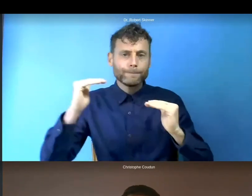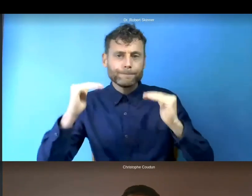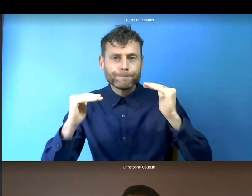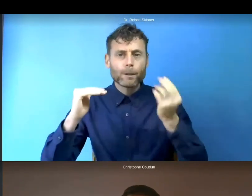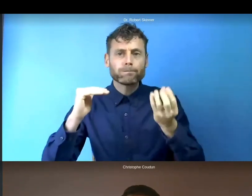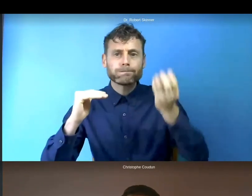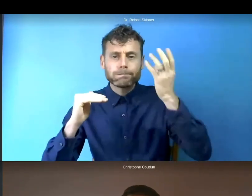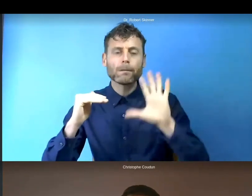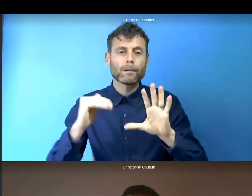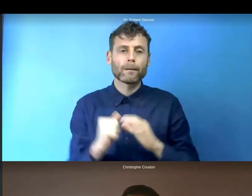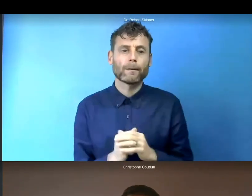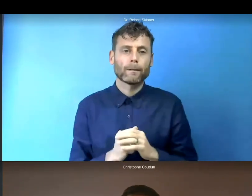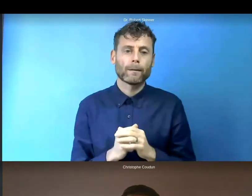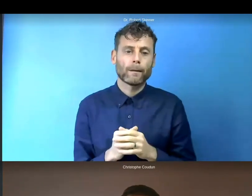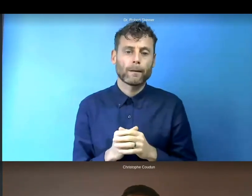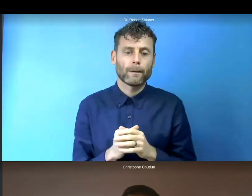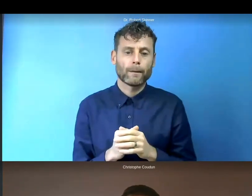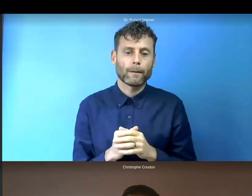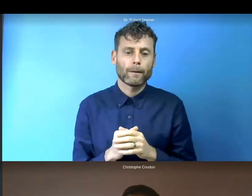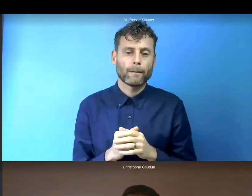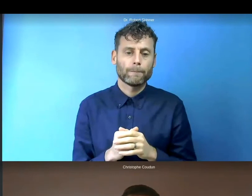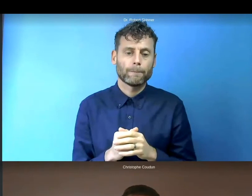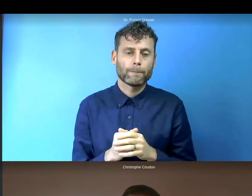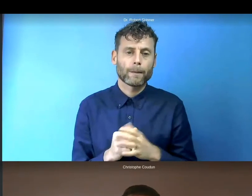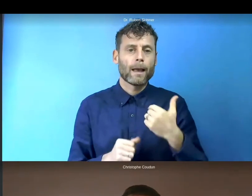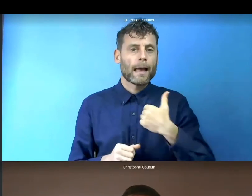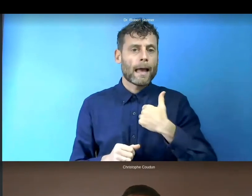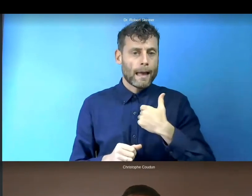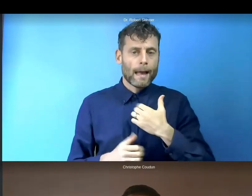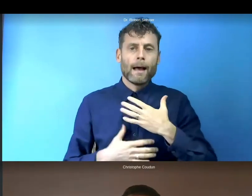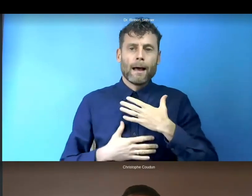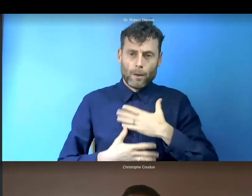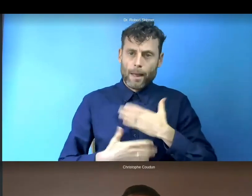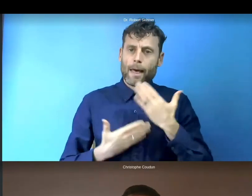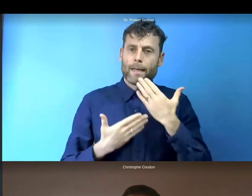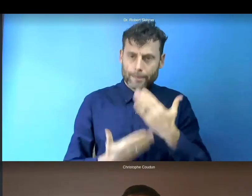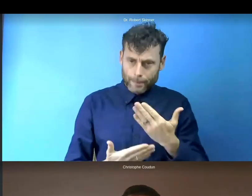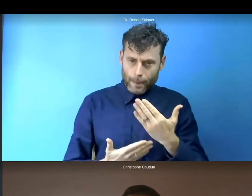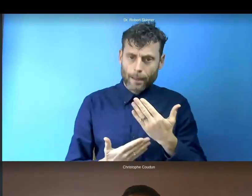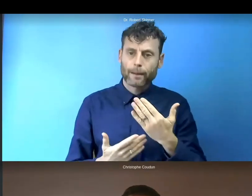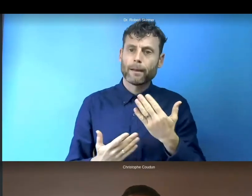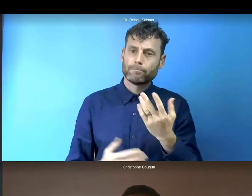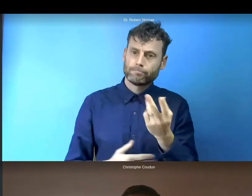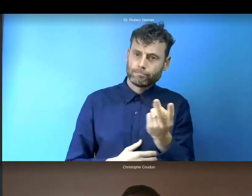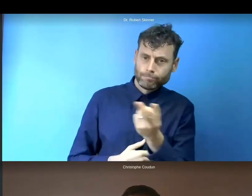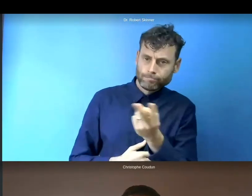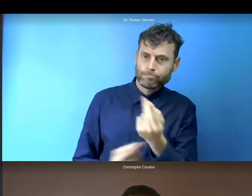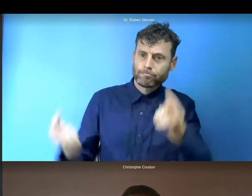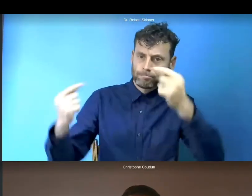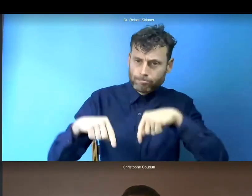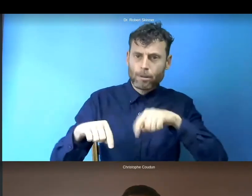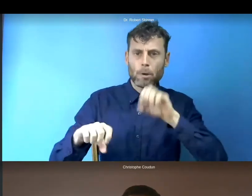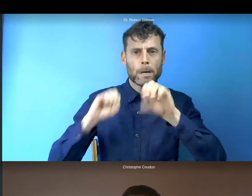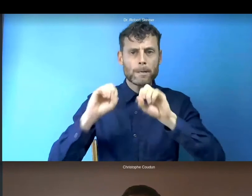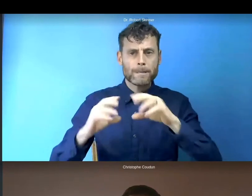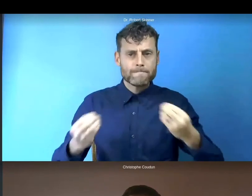a start. I would like to really thank Giulia and Christophe for their powerful words and